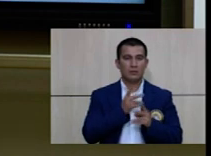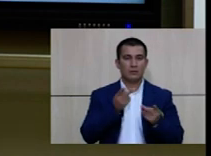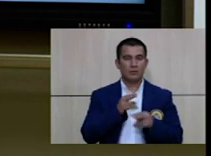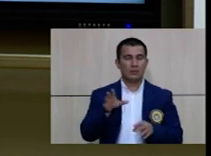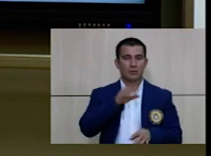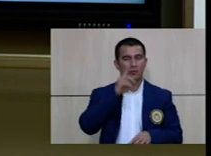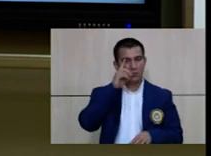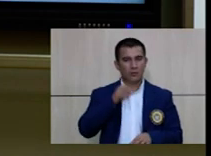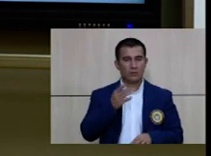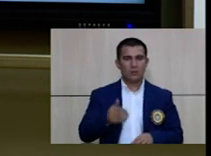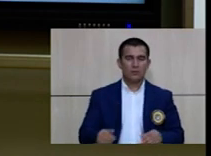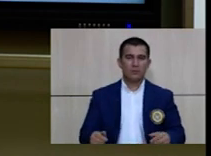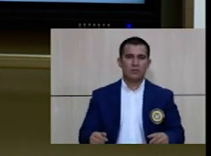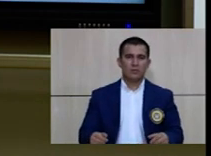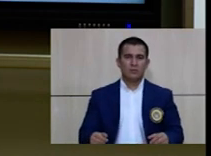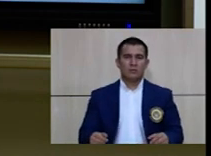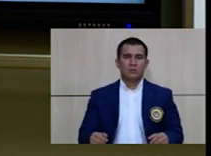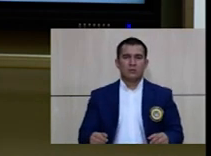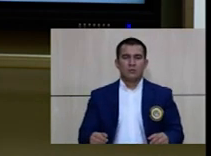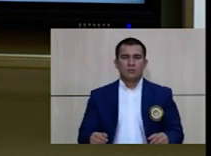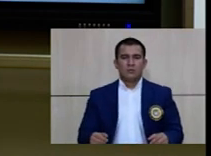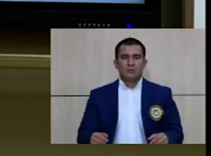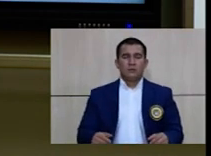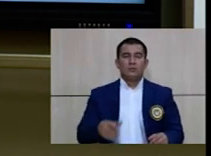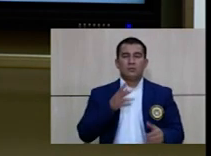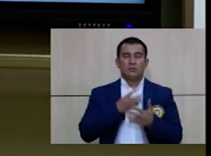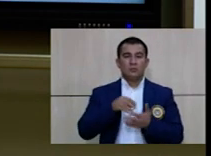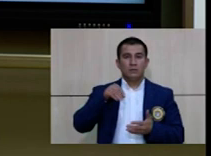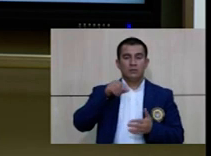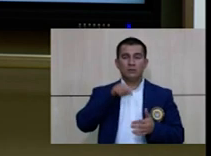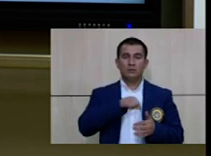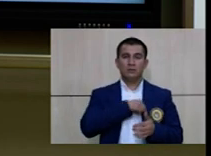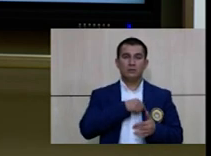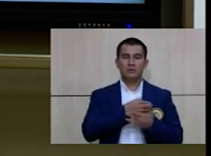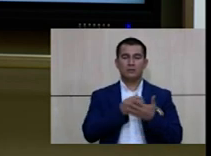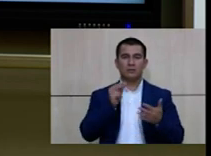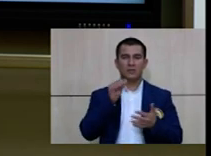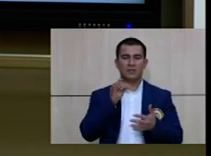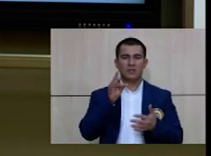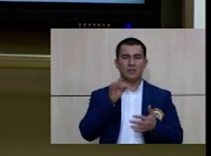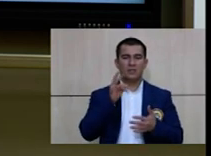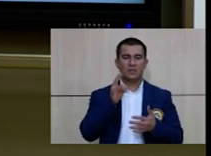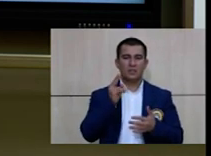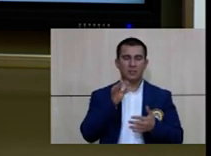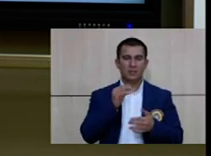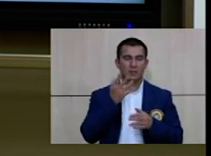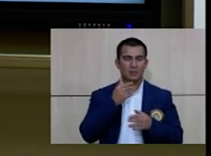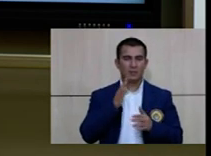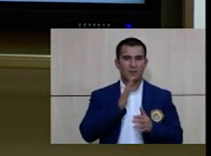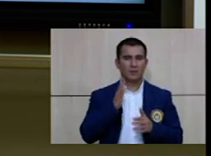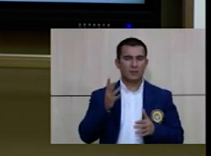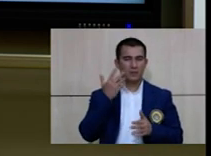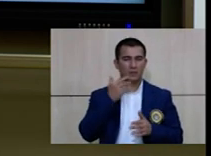ekanligini bilasiz. Demak, tuproq tarkibida chirindi miqdori qancha ko'p bo'lsa,